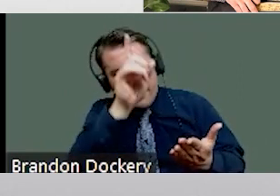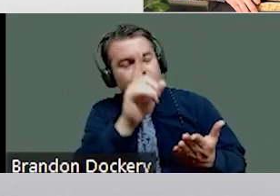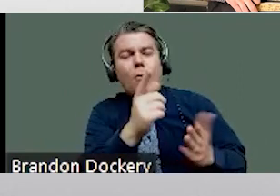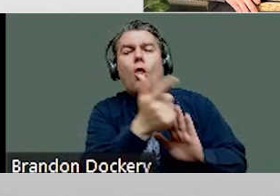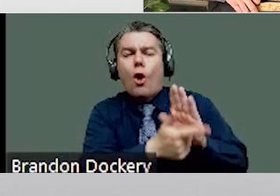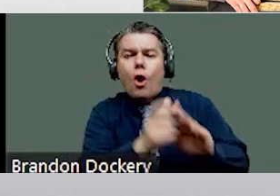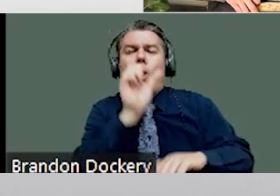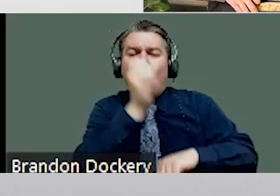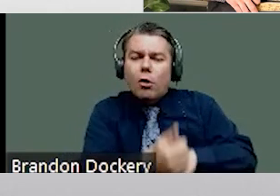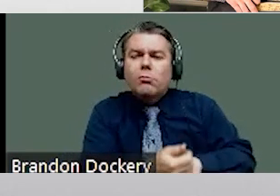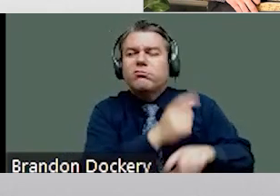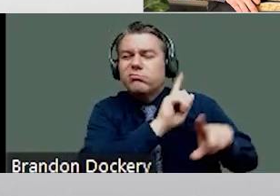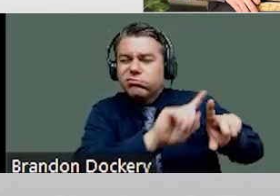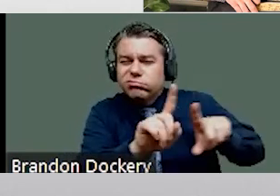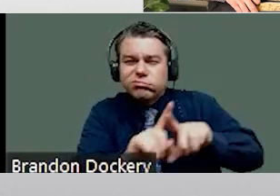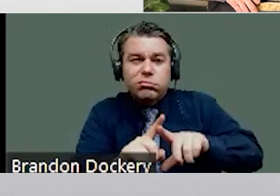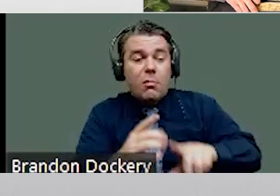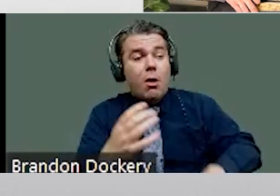into legislation and public law.